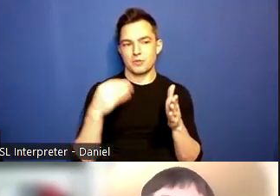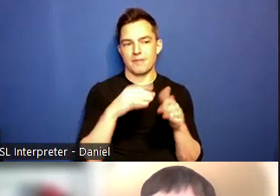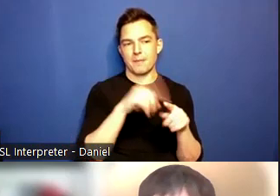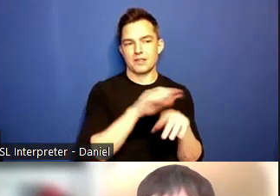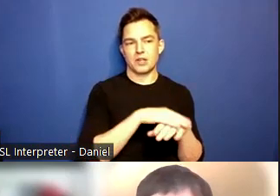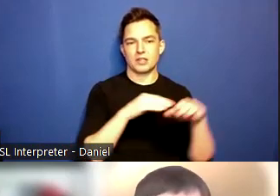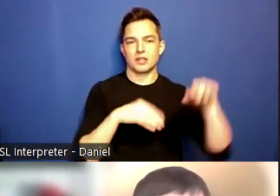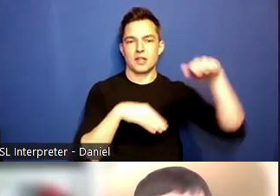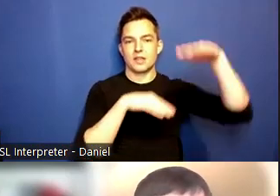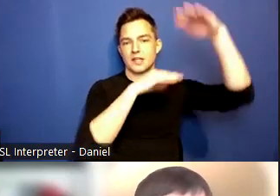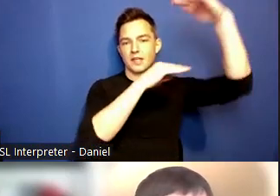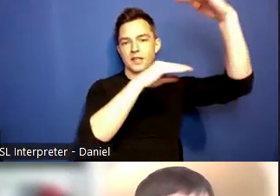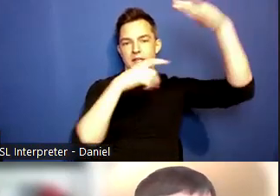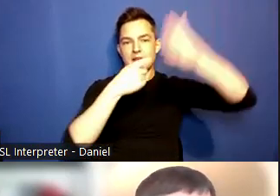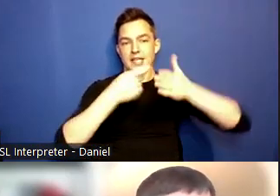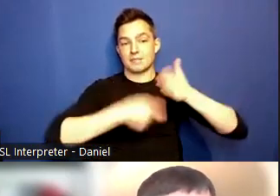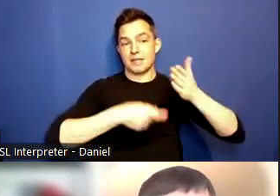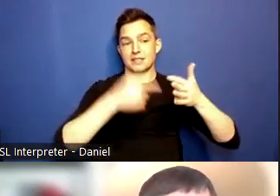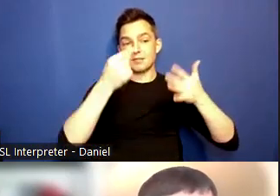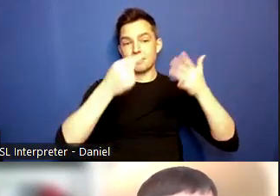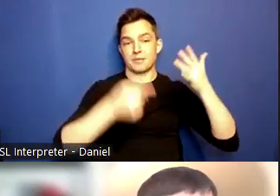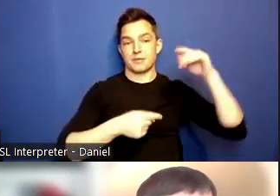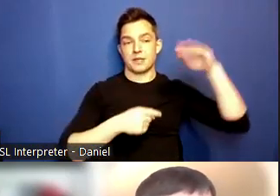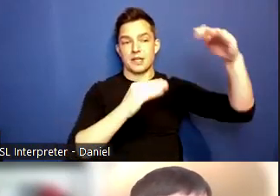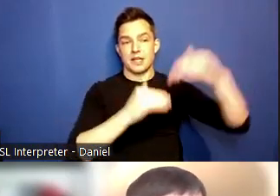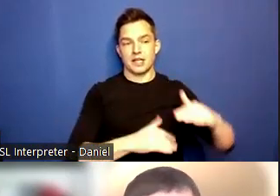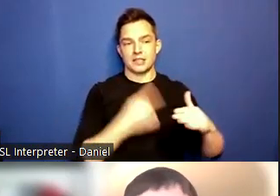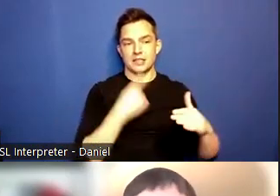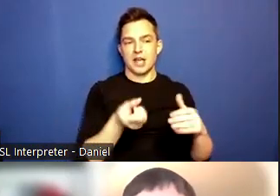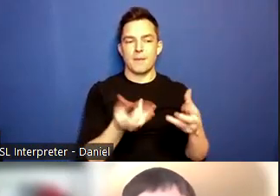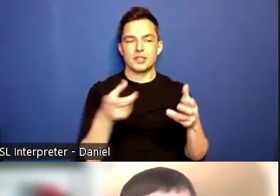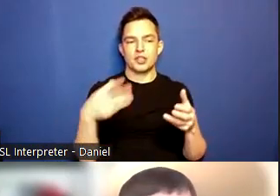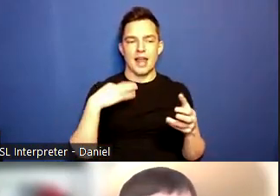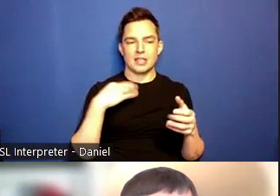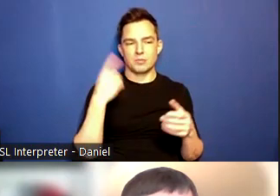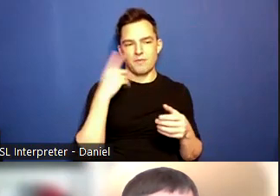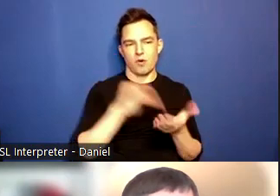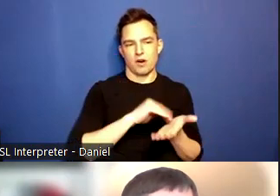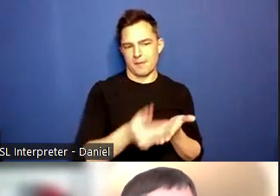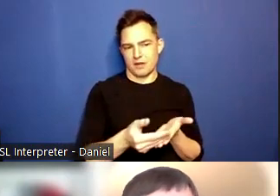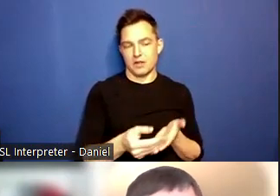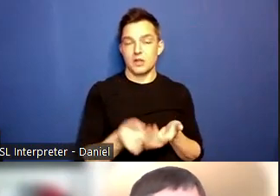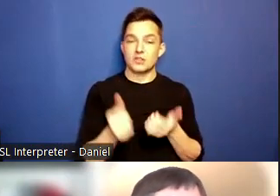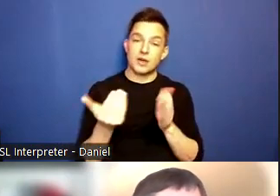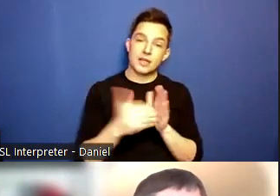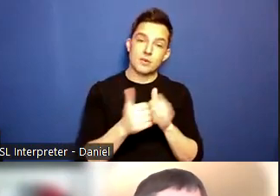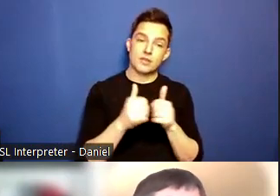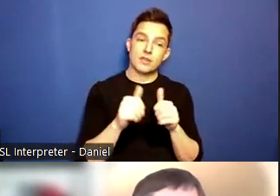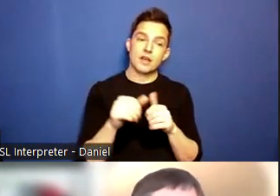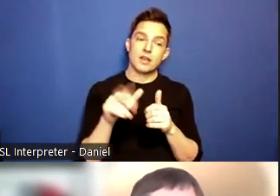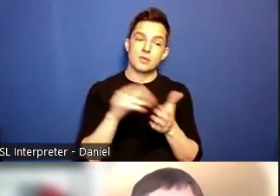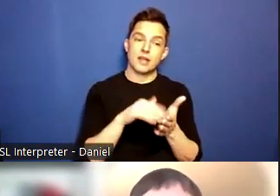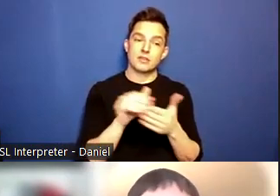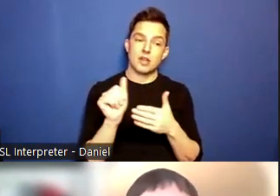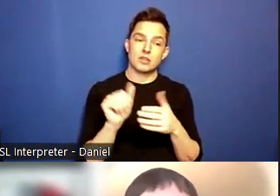the expenses of this form. So again, with that $3,000 artist fee, it shows that I